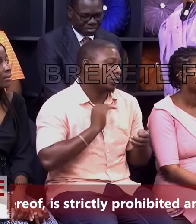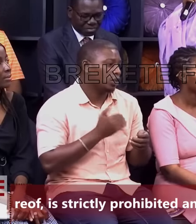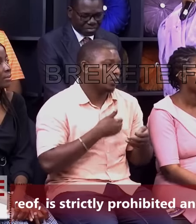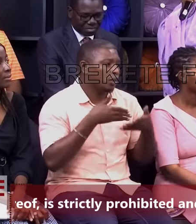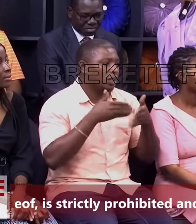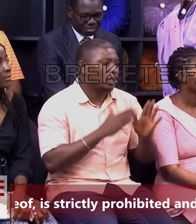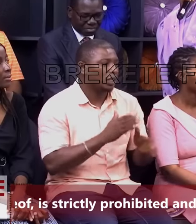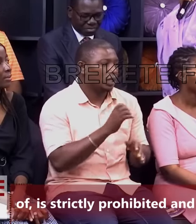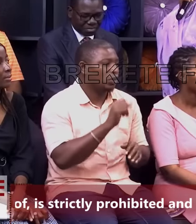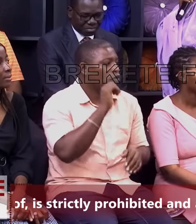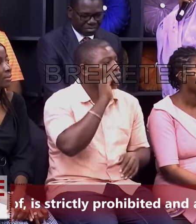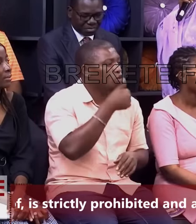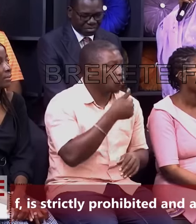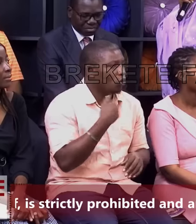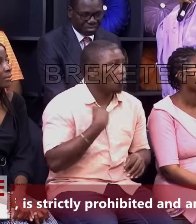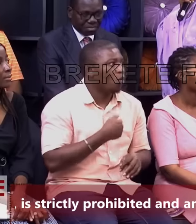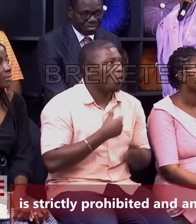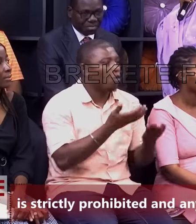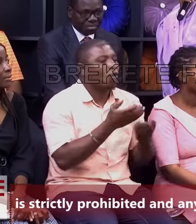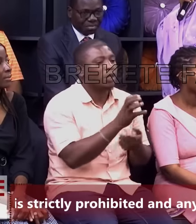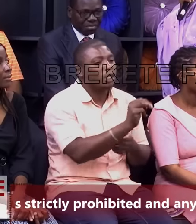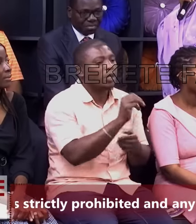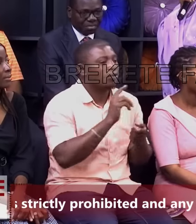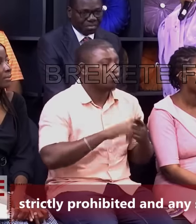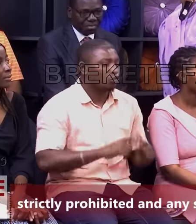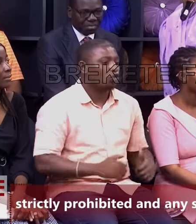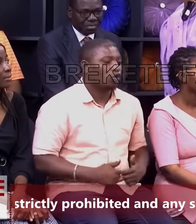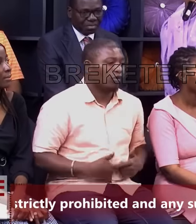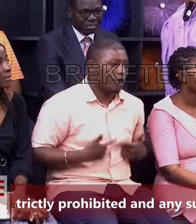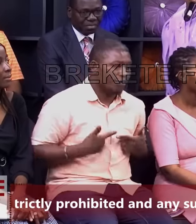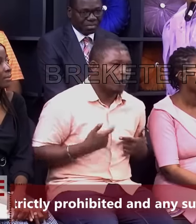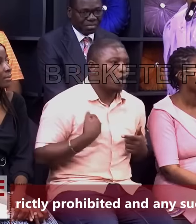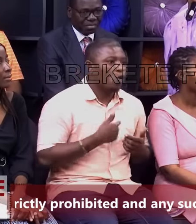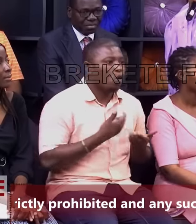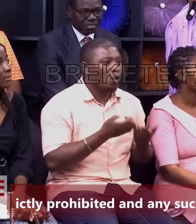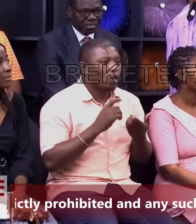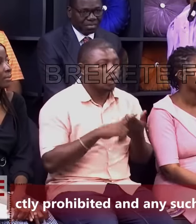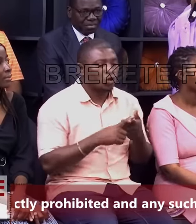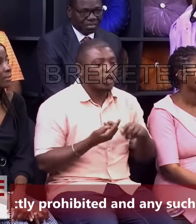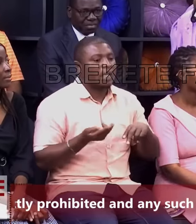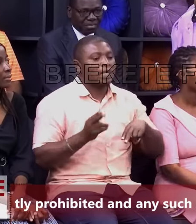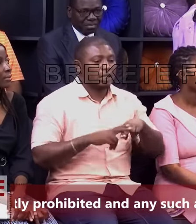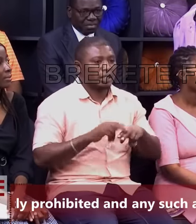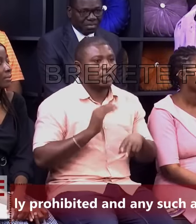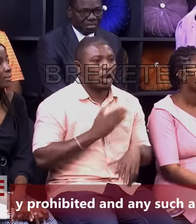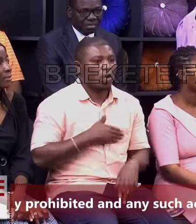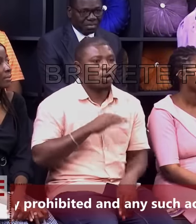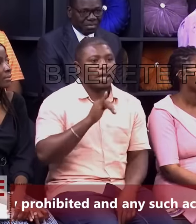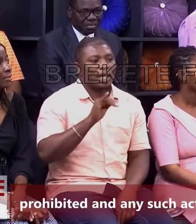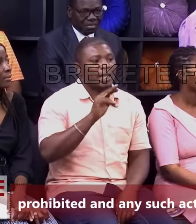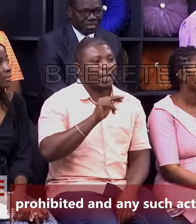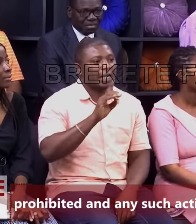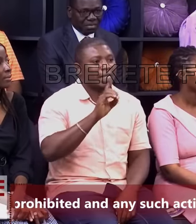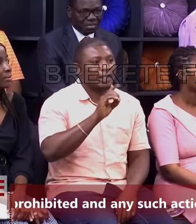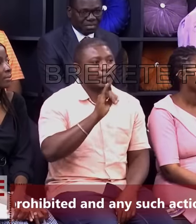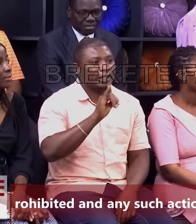tomorrow we want them to survive we want to increase our indices to a good one